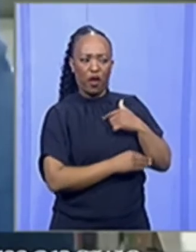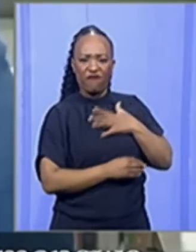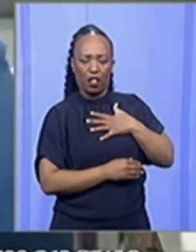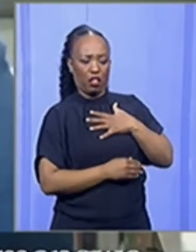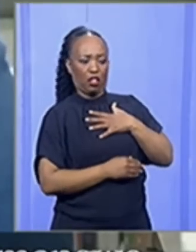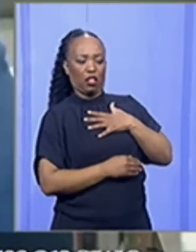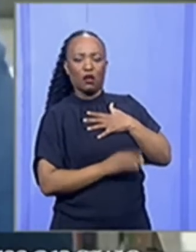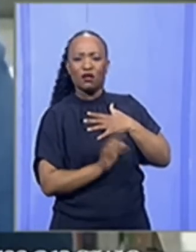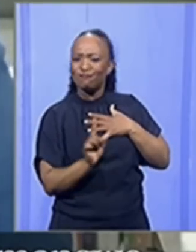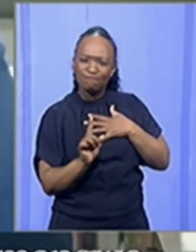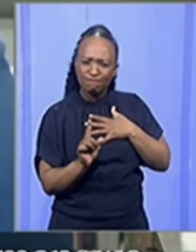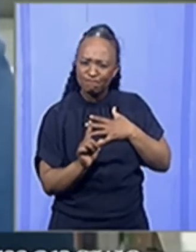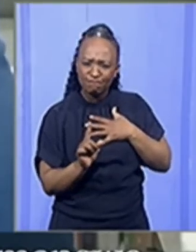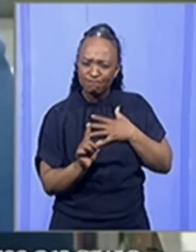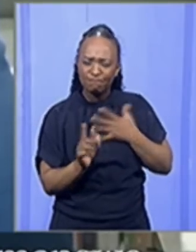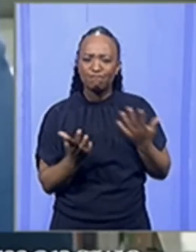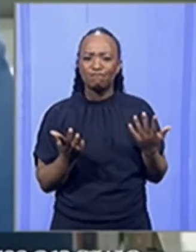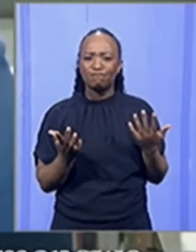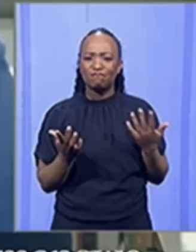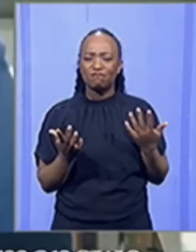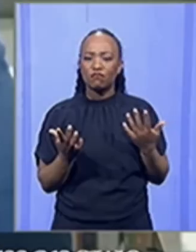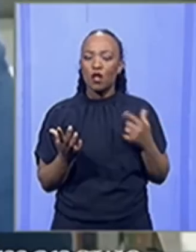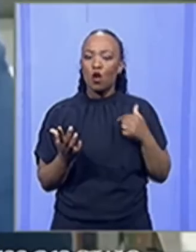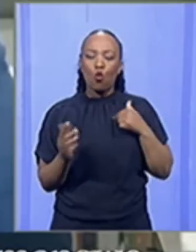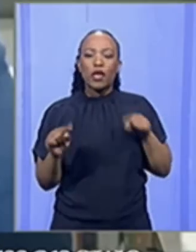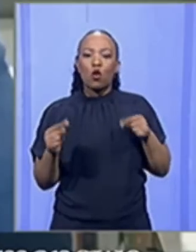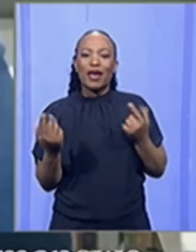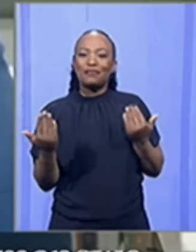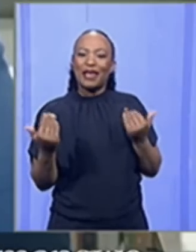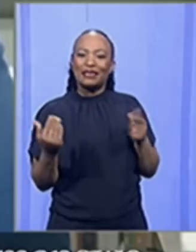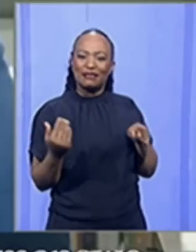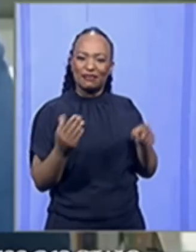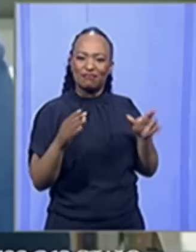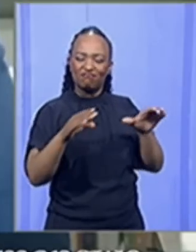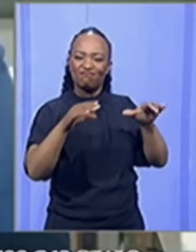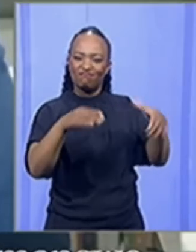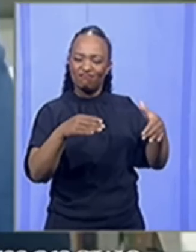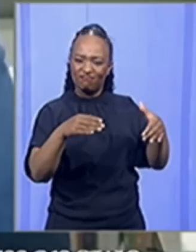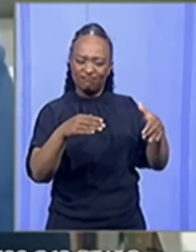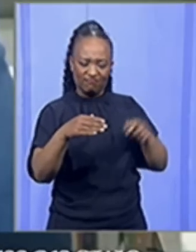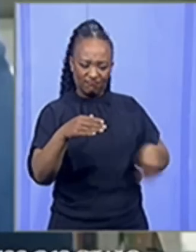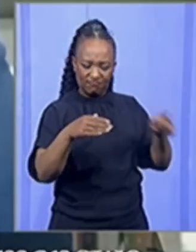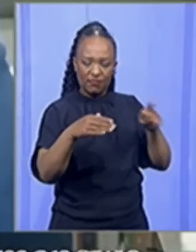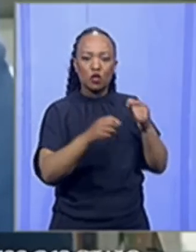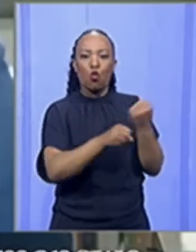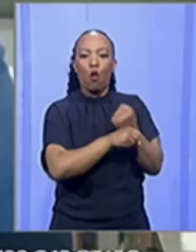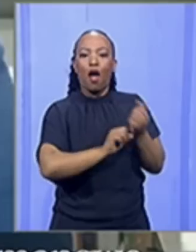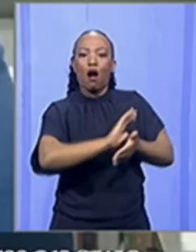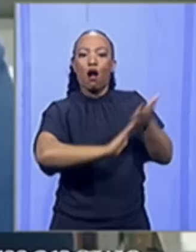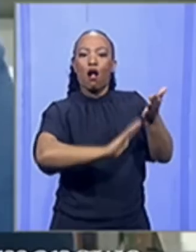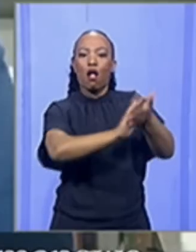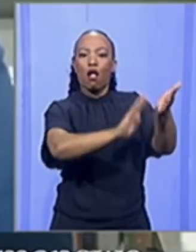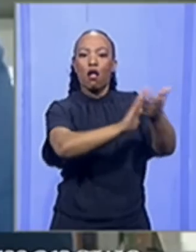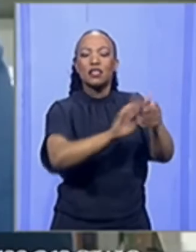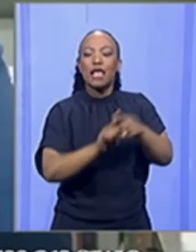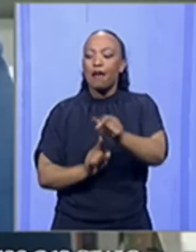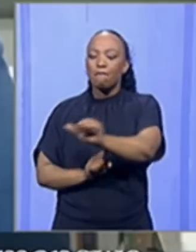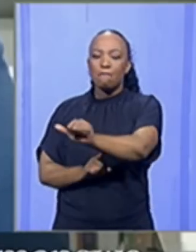so because we should not expect them to operate like other political